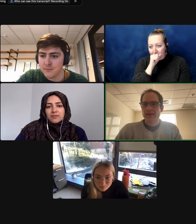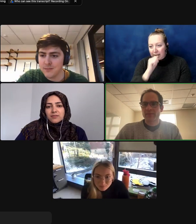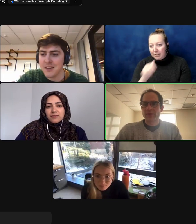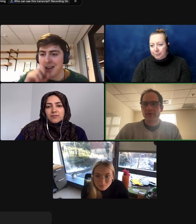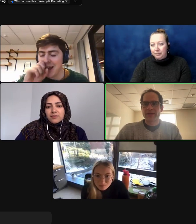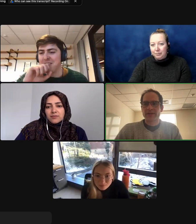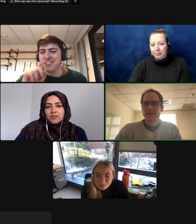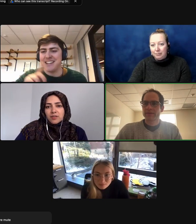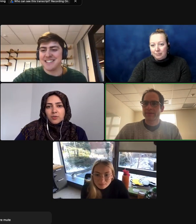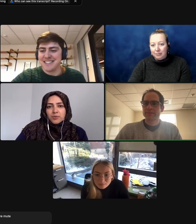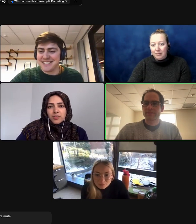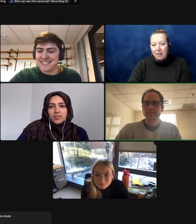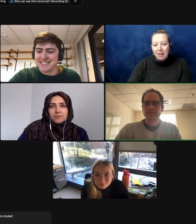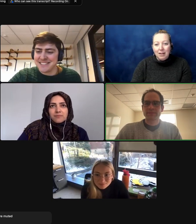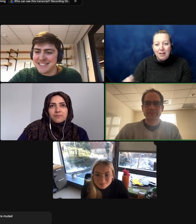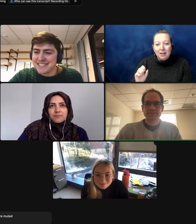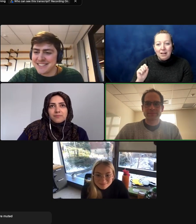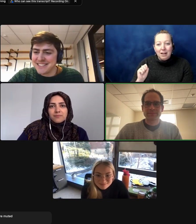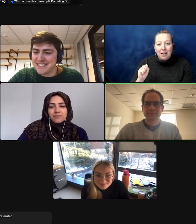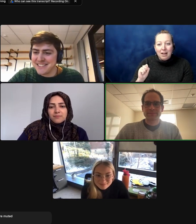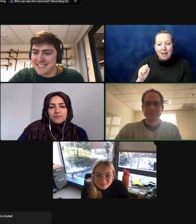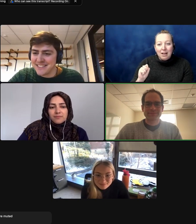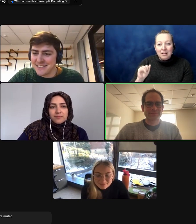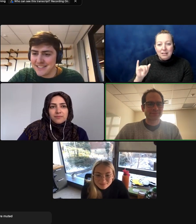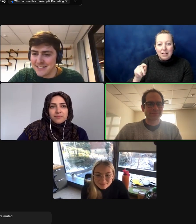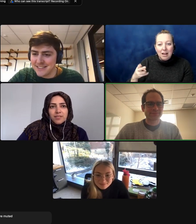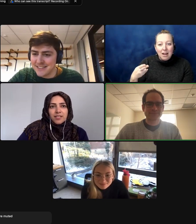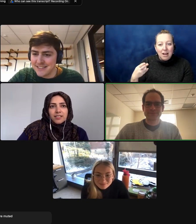Asieh, I think you're muted. Oh, yes.